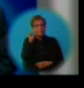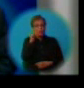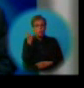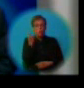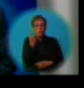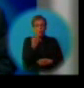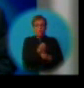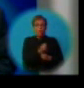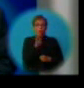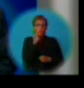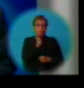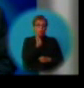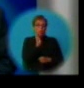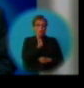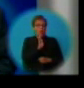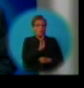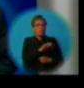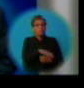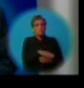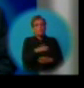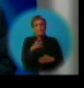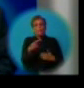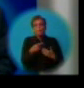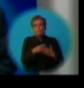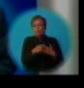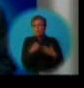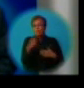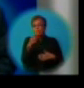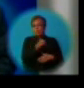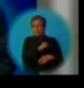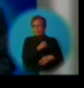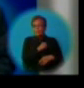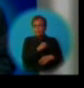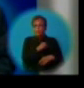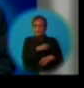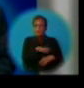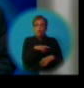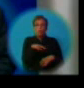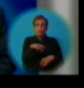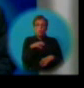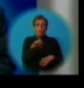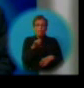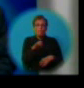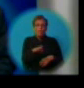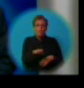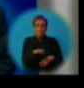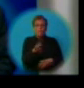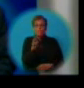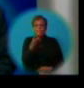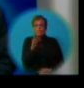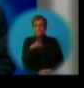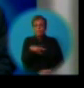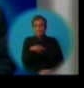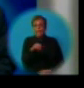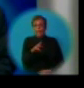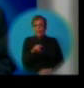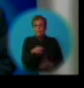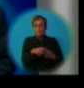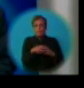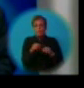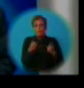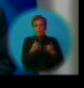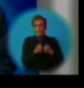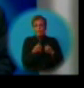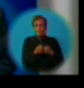He only managed a bronze in the super heavyweight, thus just missing out on qualifying. The 16th Pan American Games in